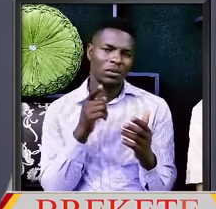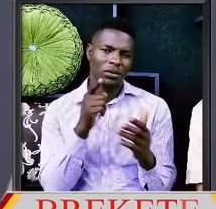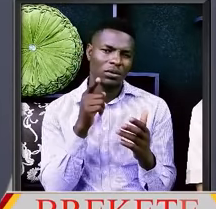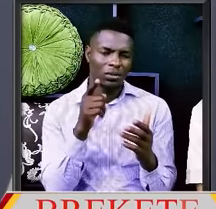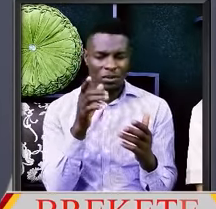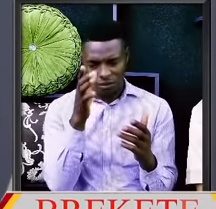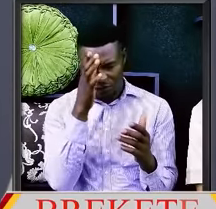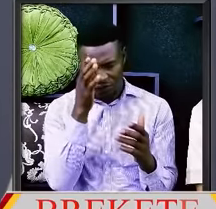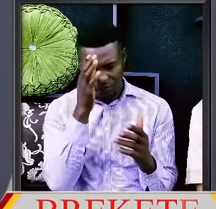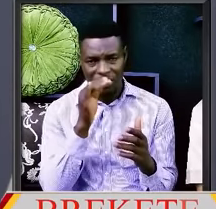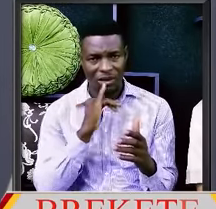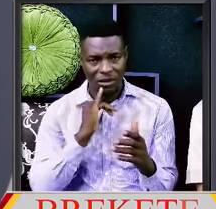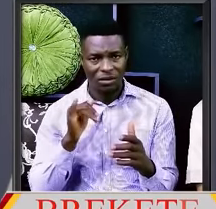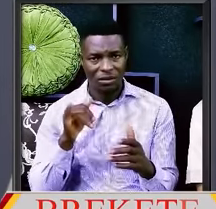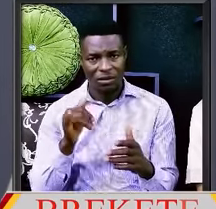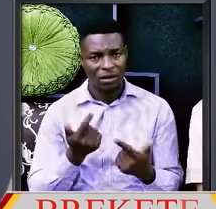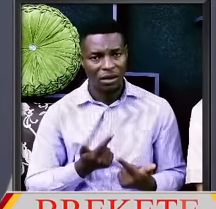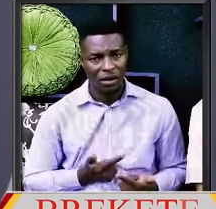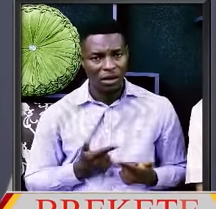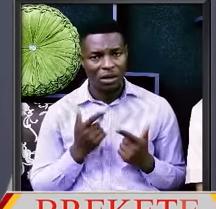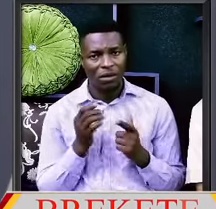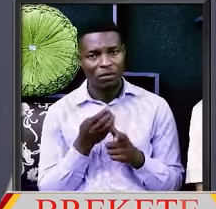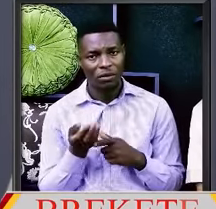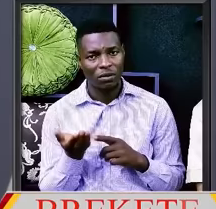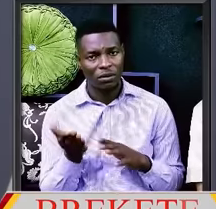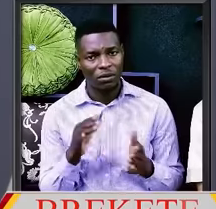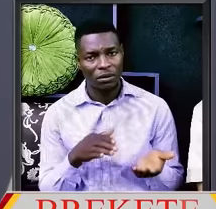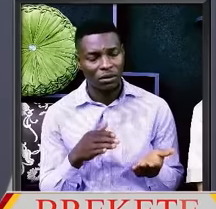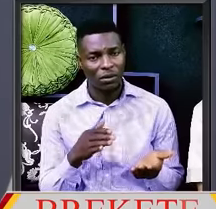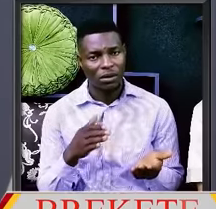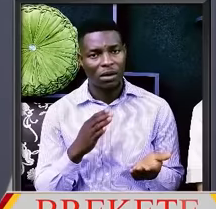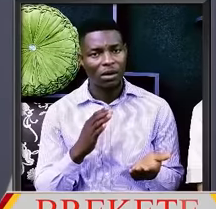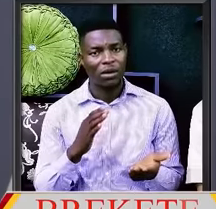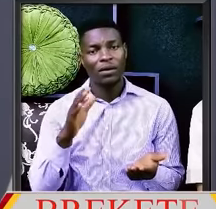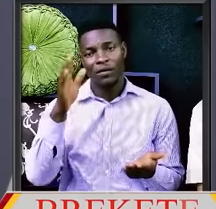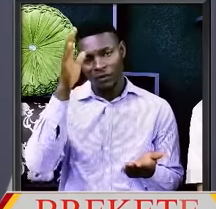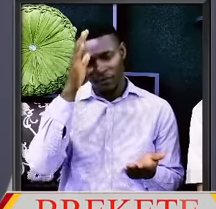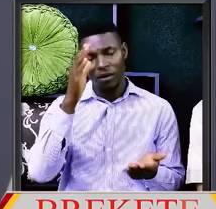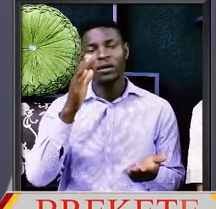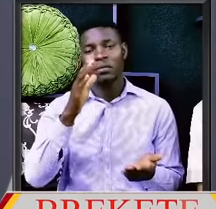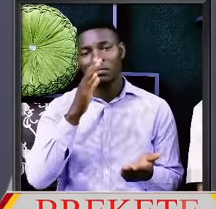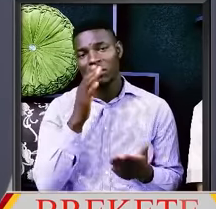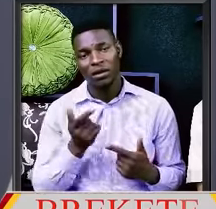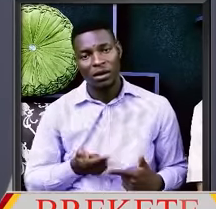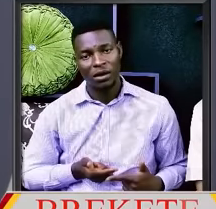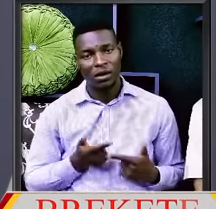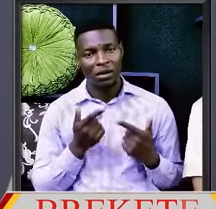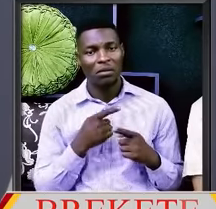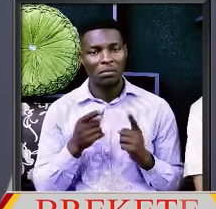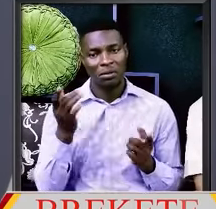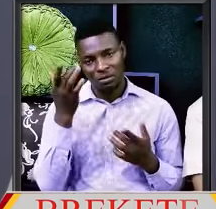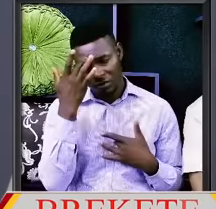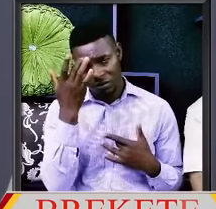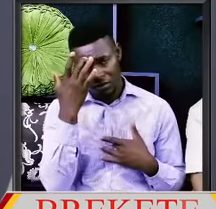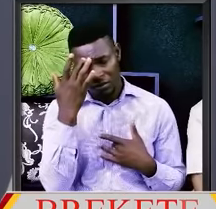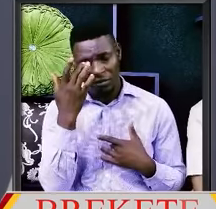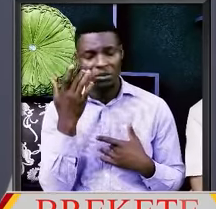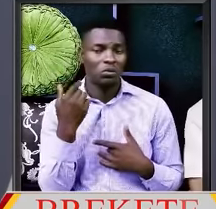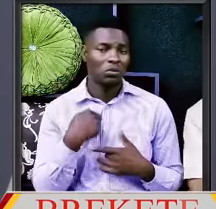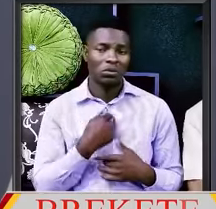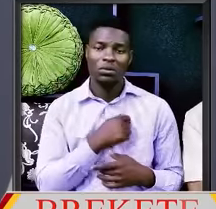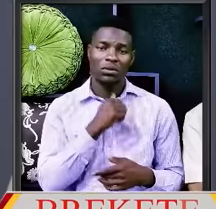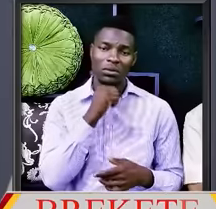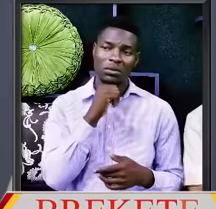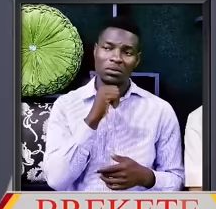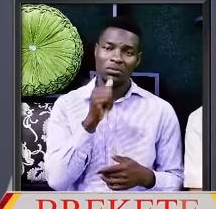Now, una father still there alive, Abi don't die. Our father they alive, our mother they alive. They know well, so we no greet tell them.